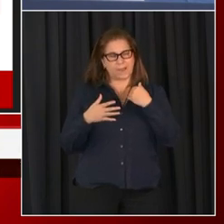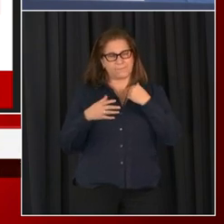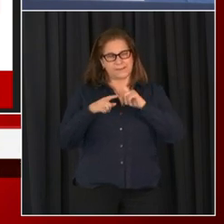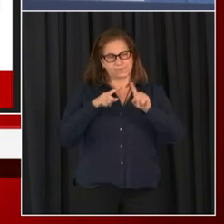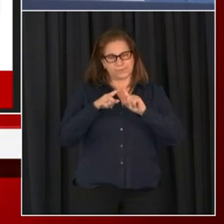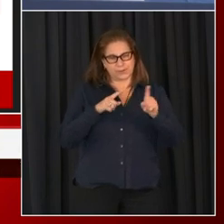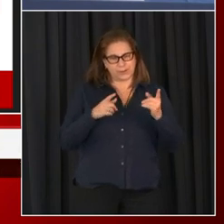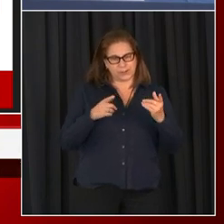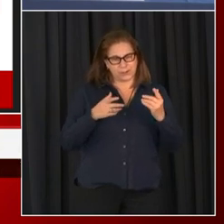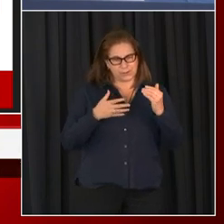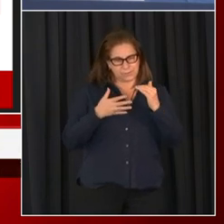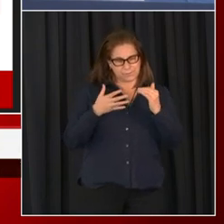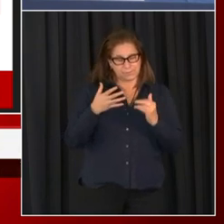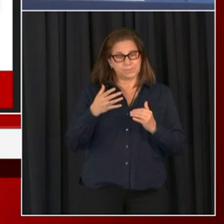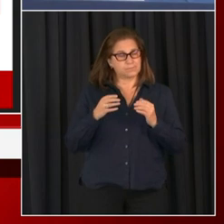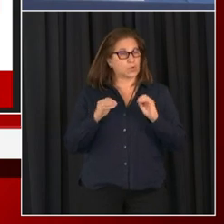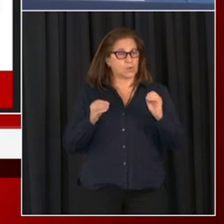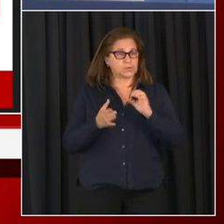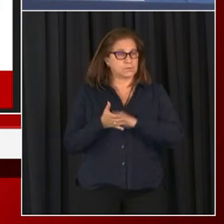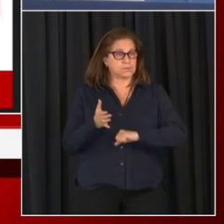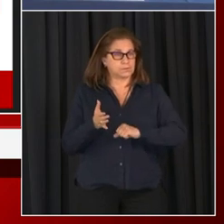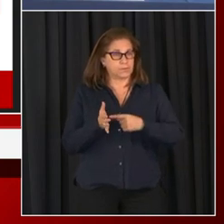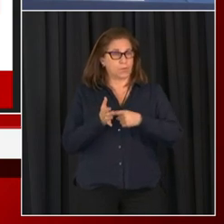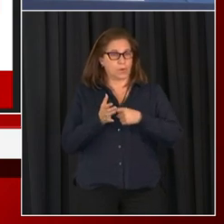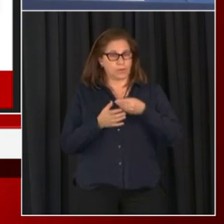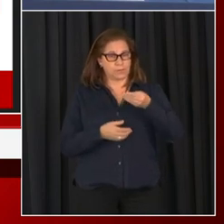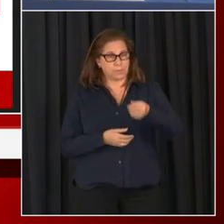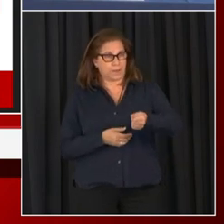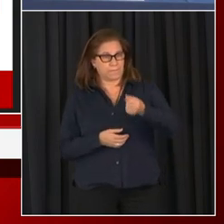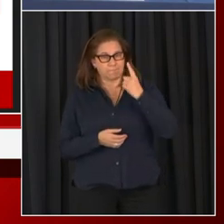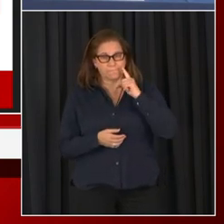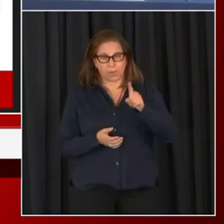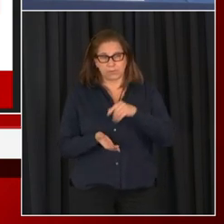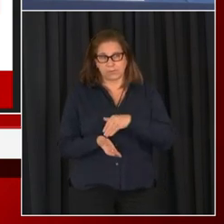you're looking for a health plan that covers